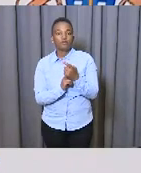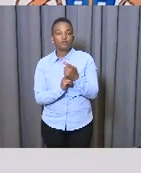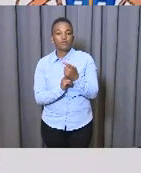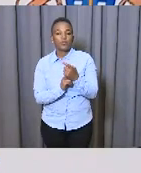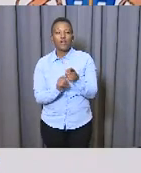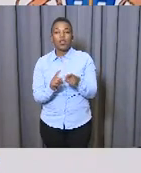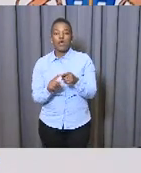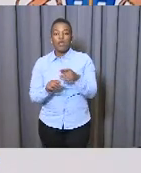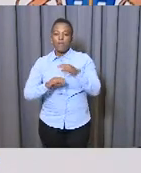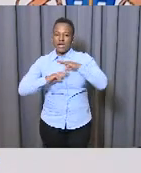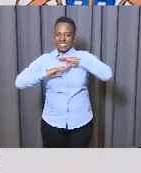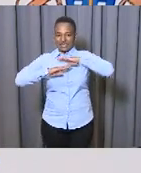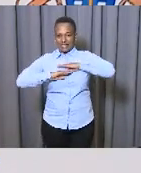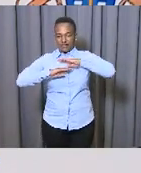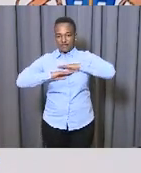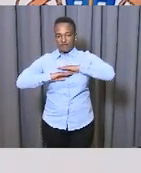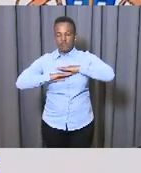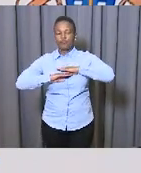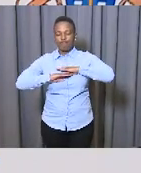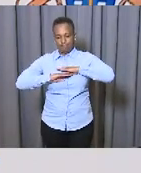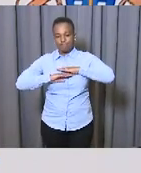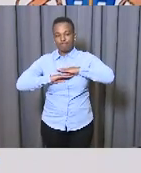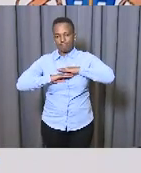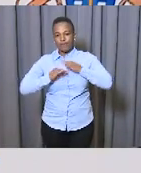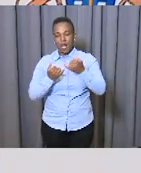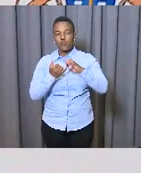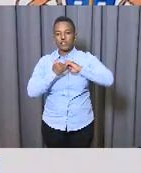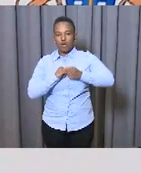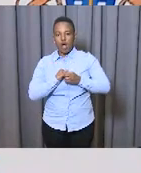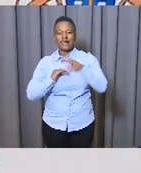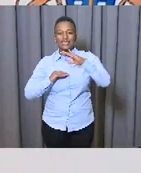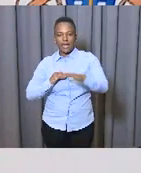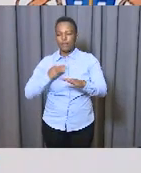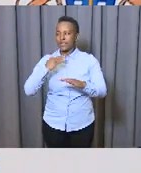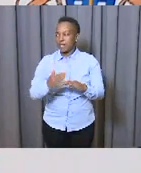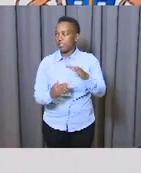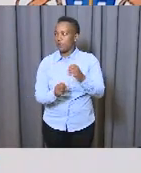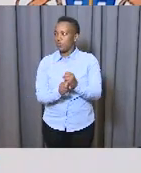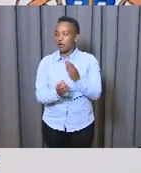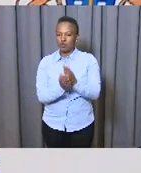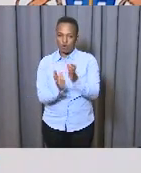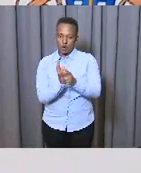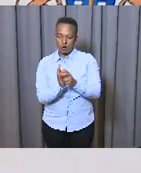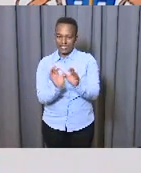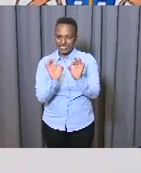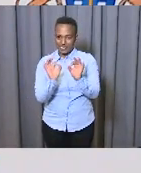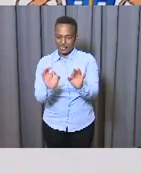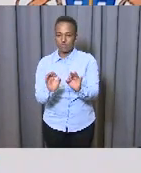I'm satisfied that they are taking steps to put in place all the measures. Social